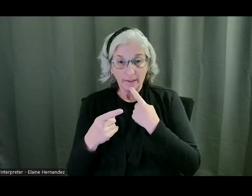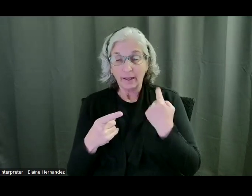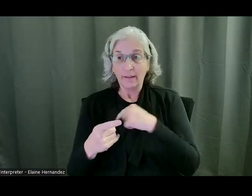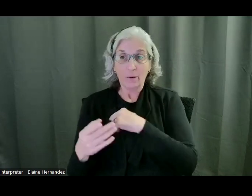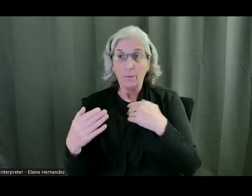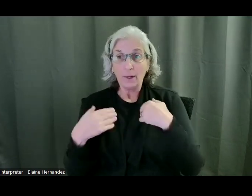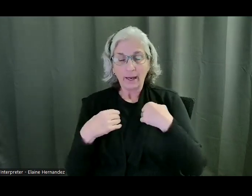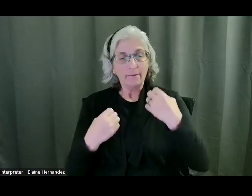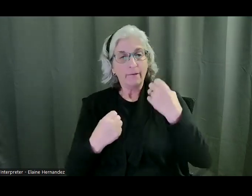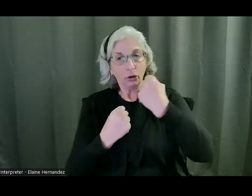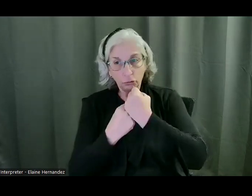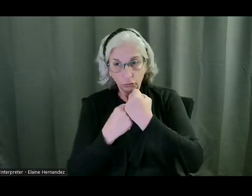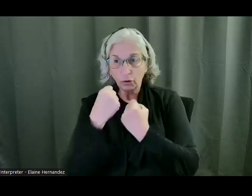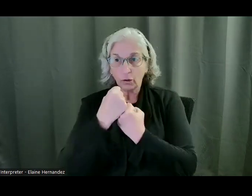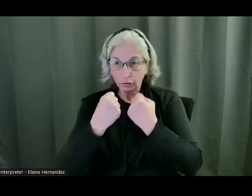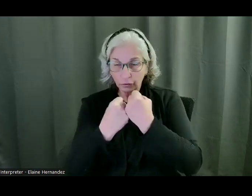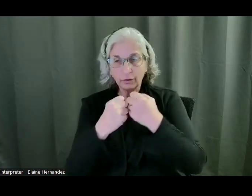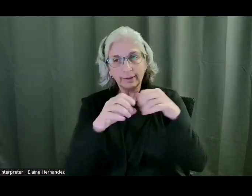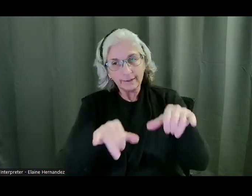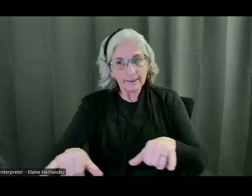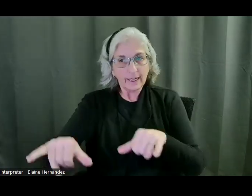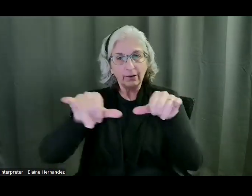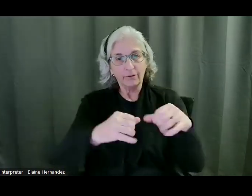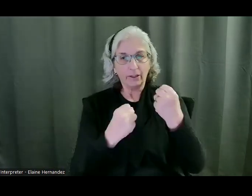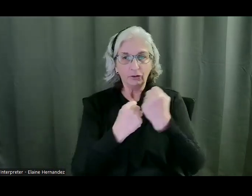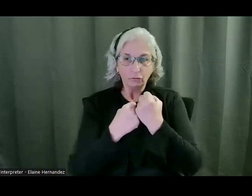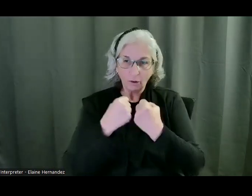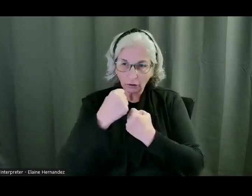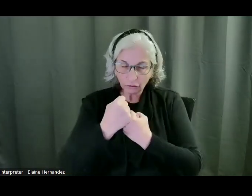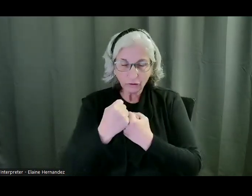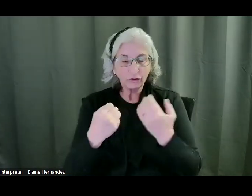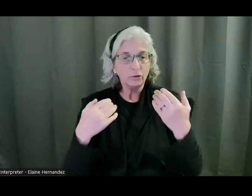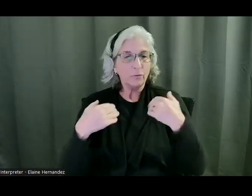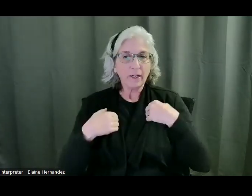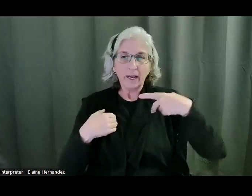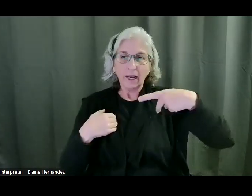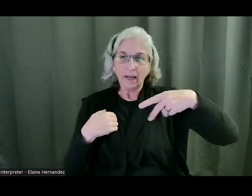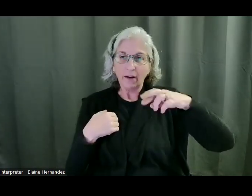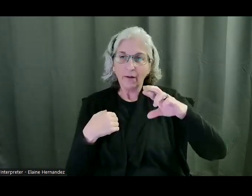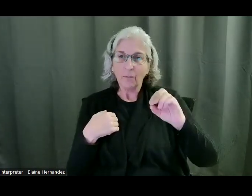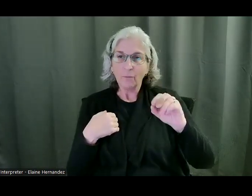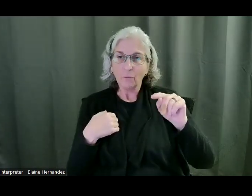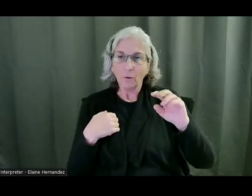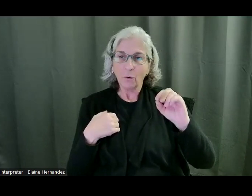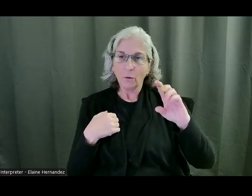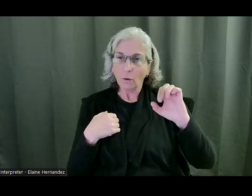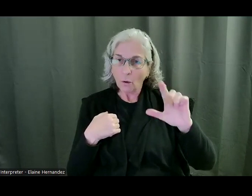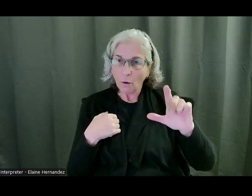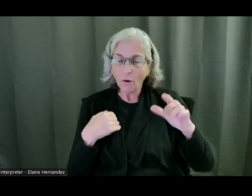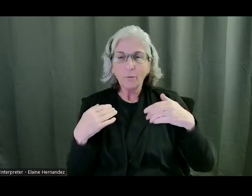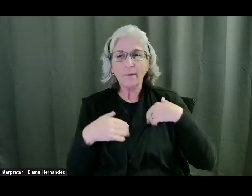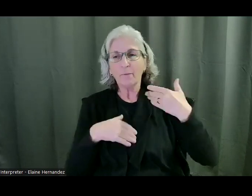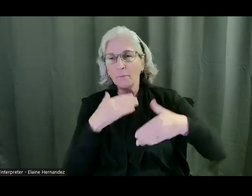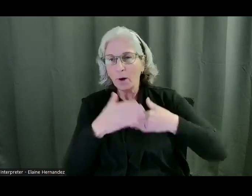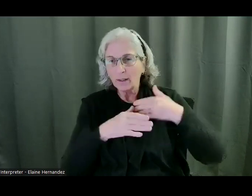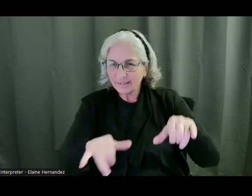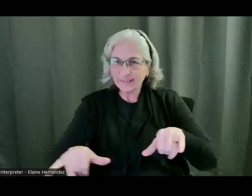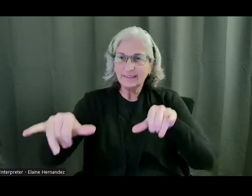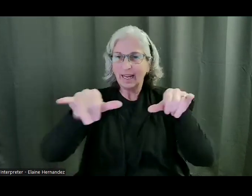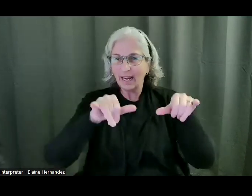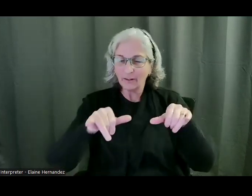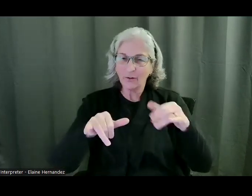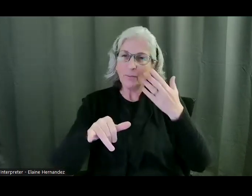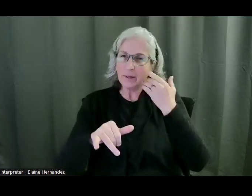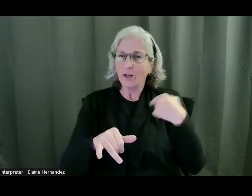of structured, standardized process and protocol in terms of some of the tools and the forms that we're using, but we're still able to make it